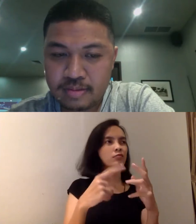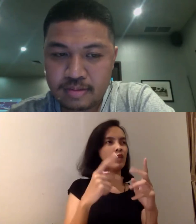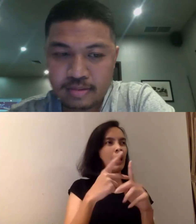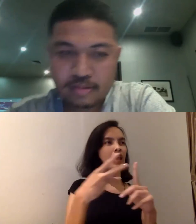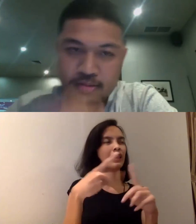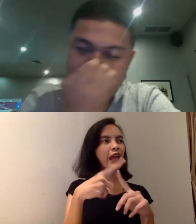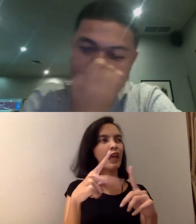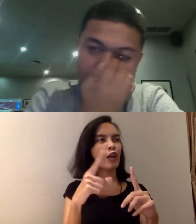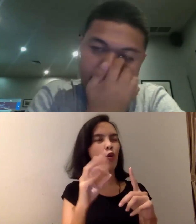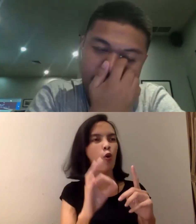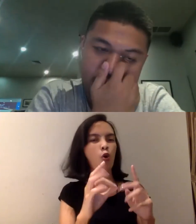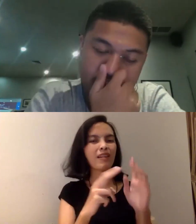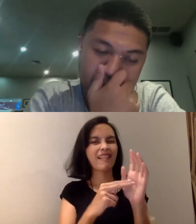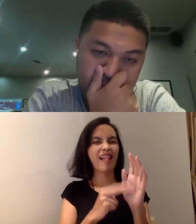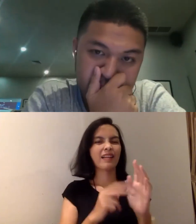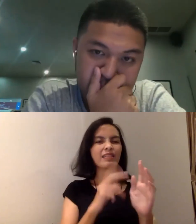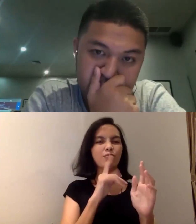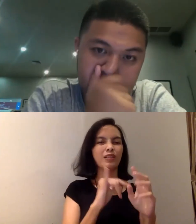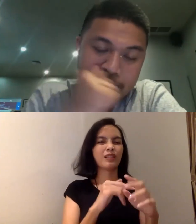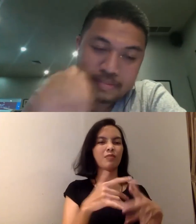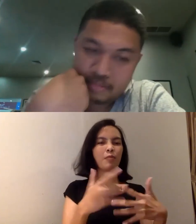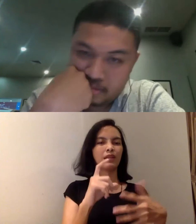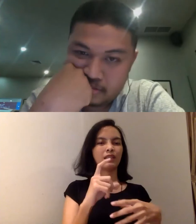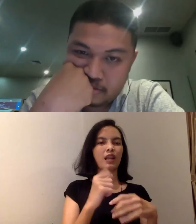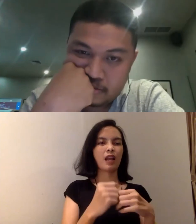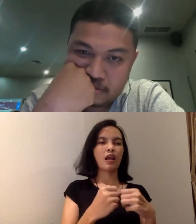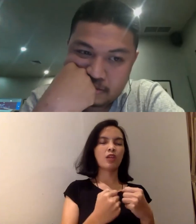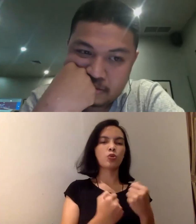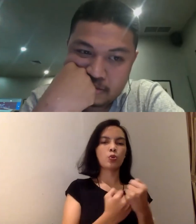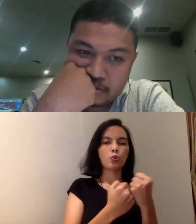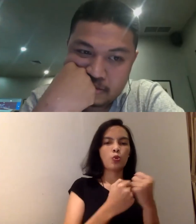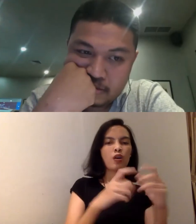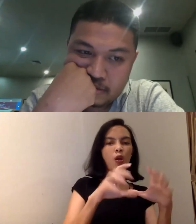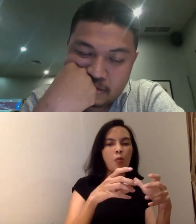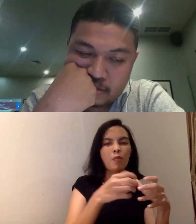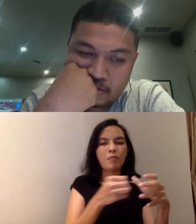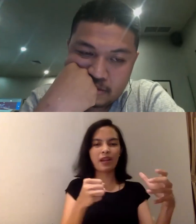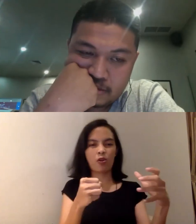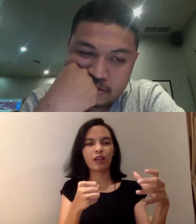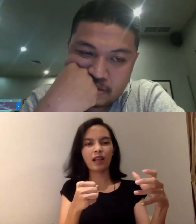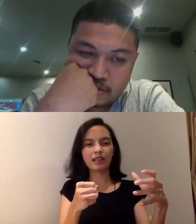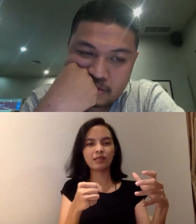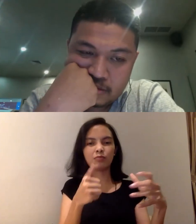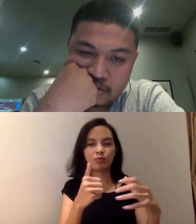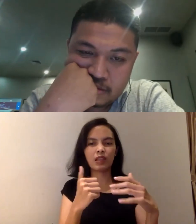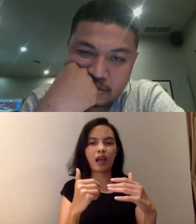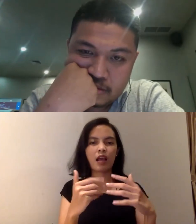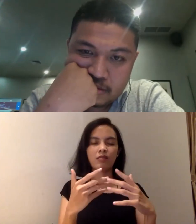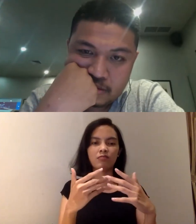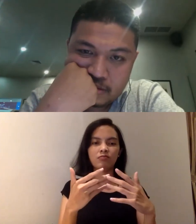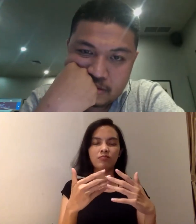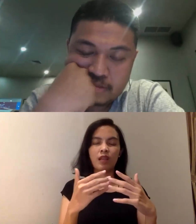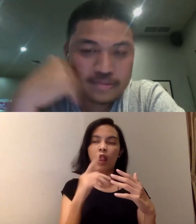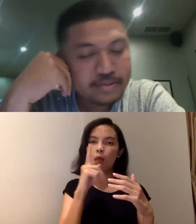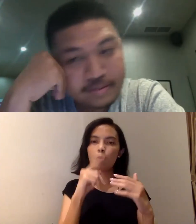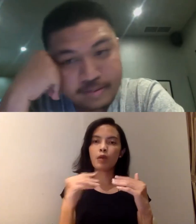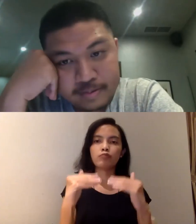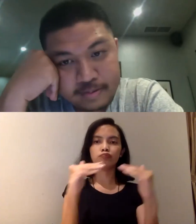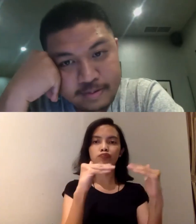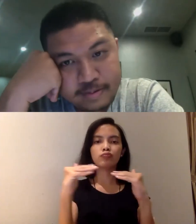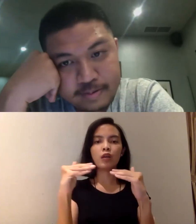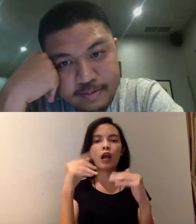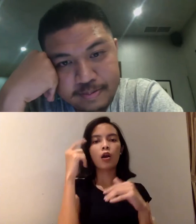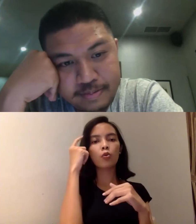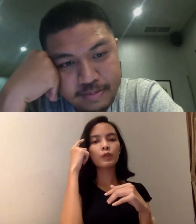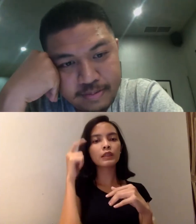I think I need a little bit support here as a minority as well to come up with a more equal stance. I think